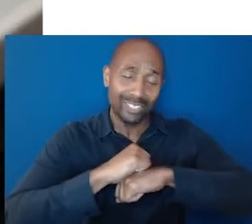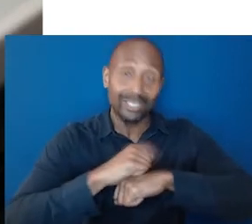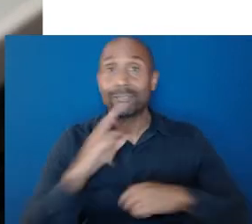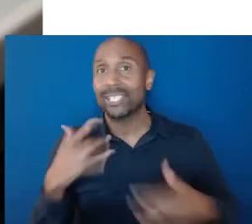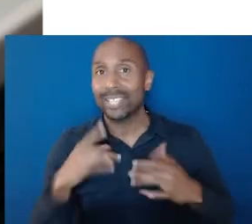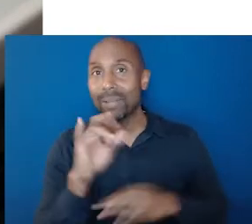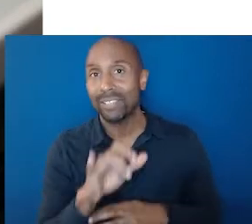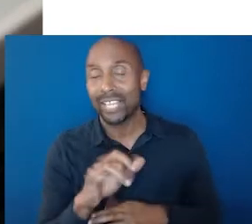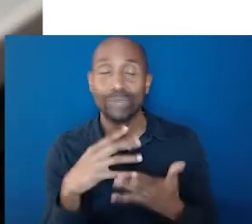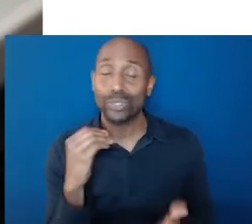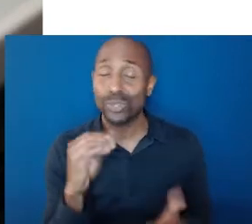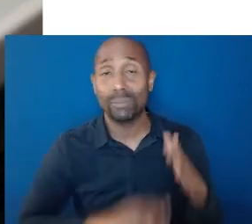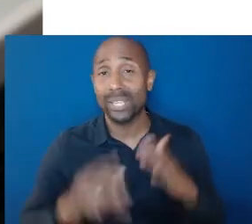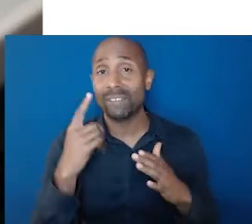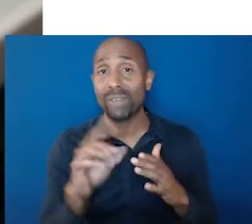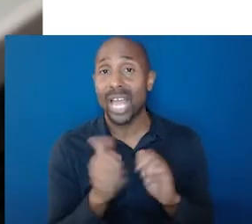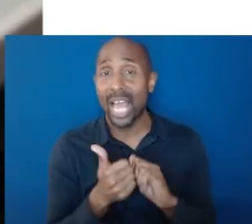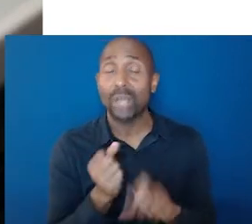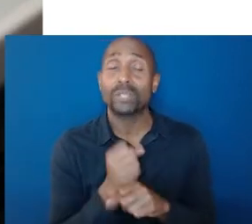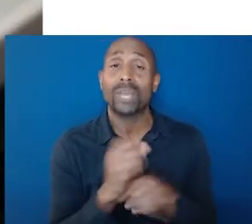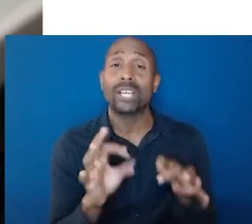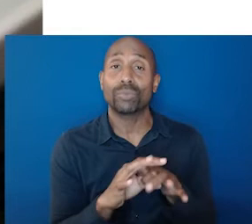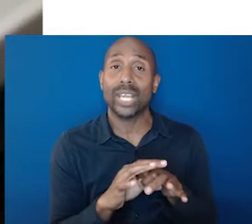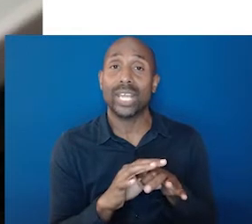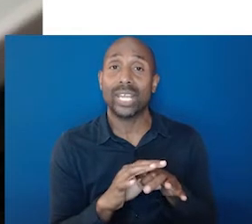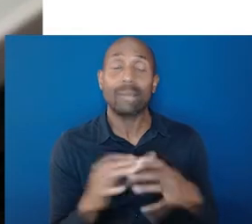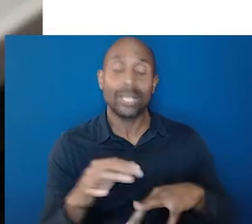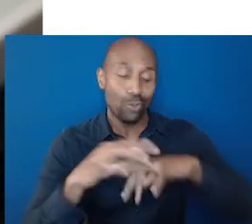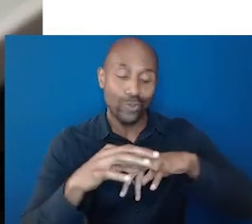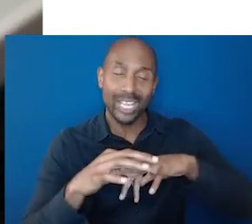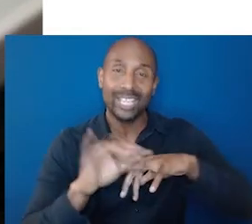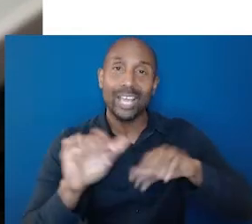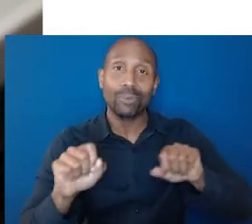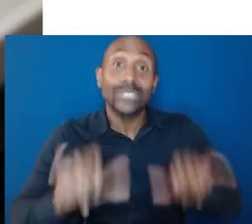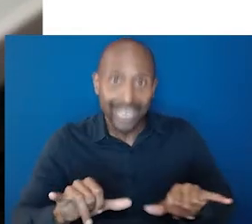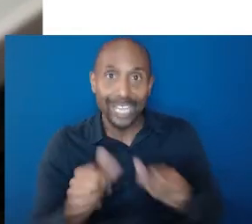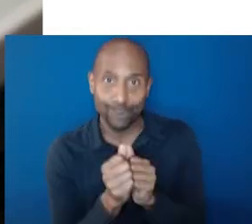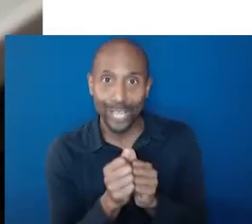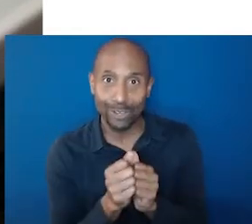just learning the basics of creating a ring that'll stay together properly.